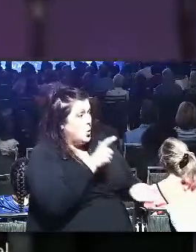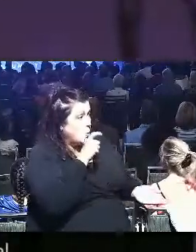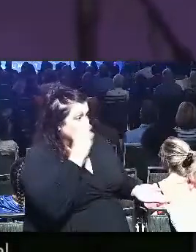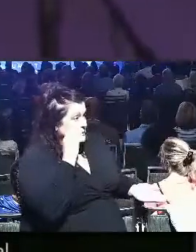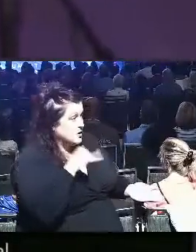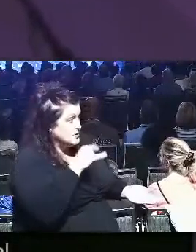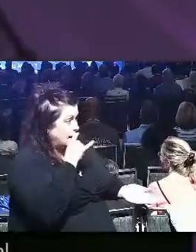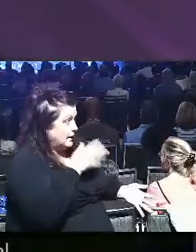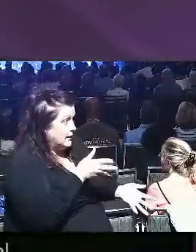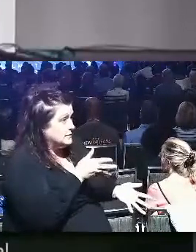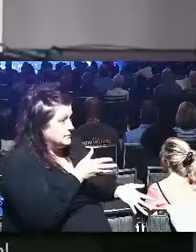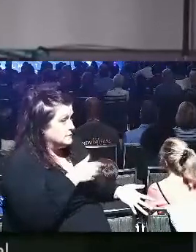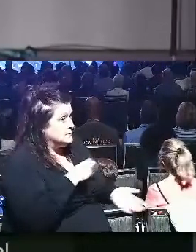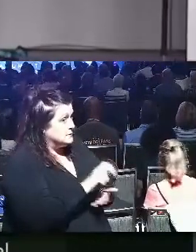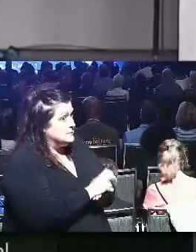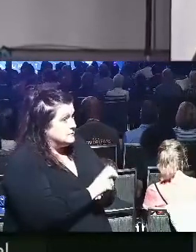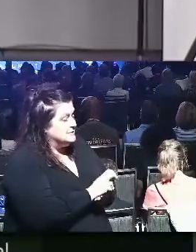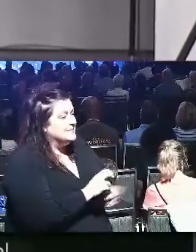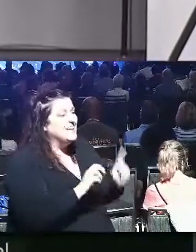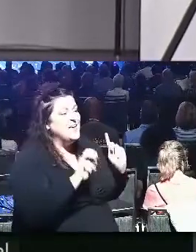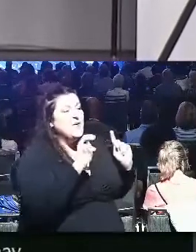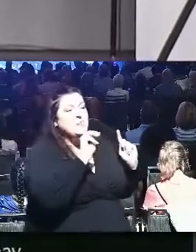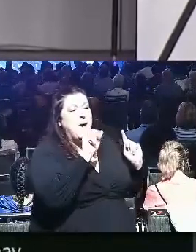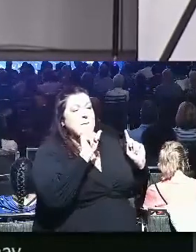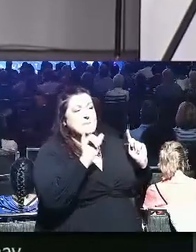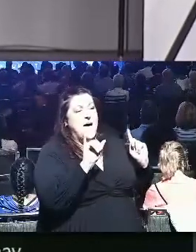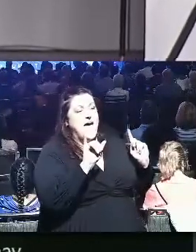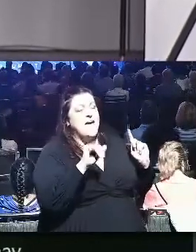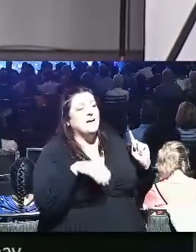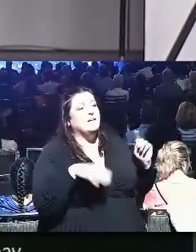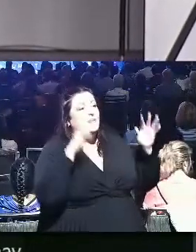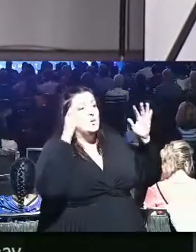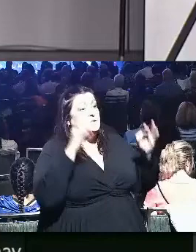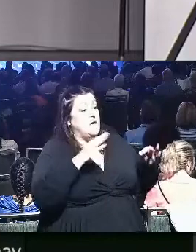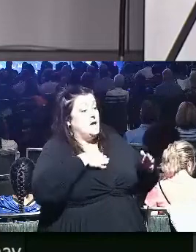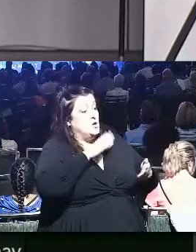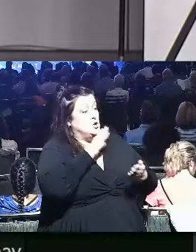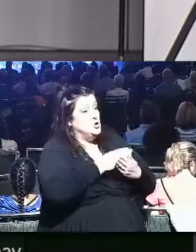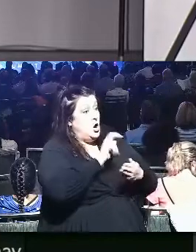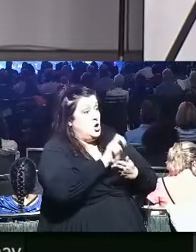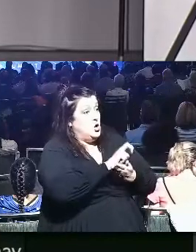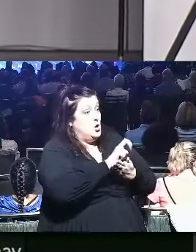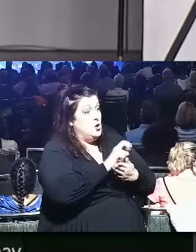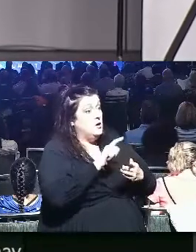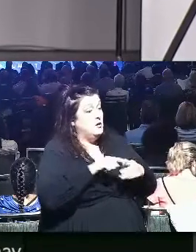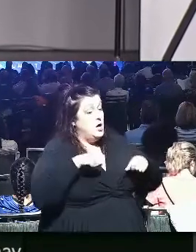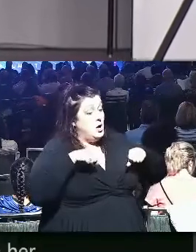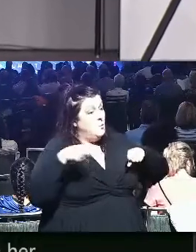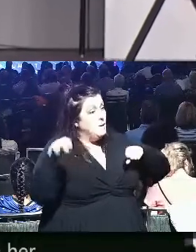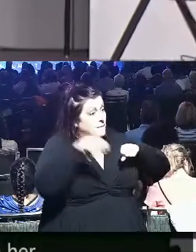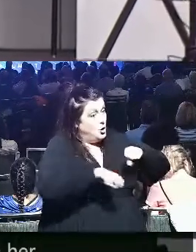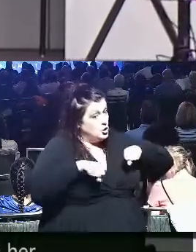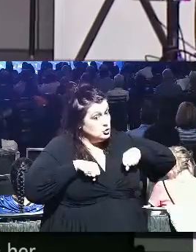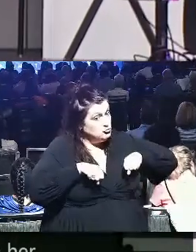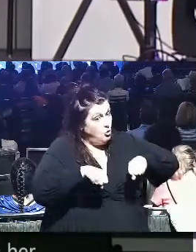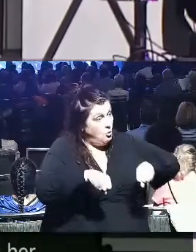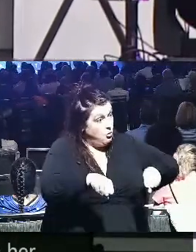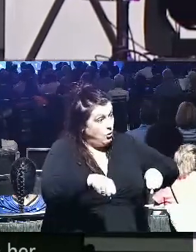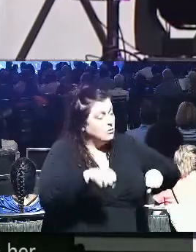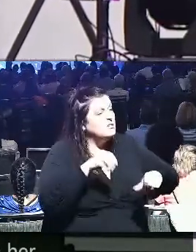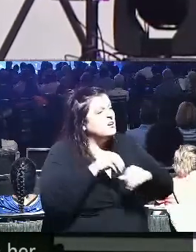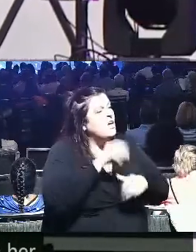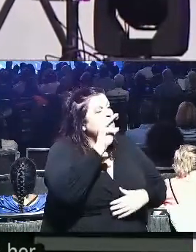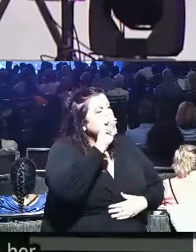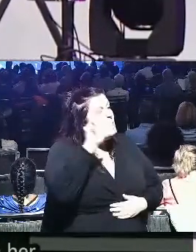Well, in that May 1992 date, we decided to take our fidgety daughter and push her in a stroller out in a mall that was near